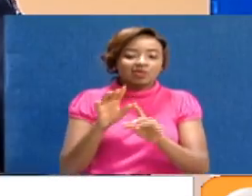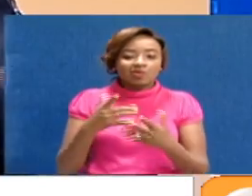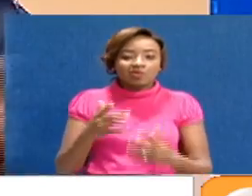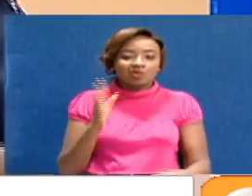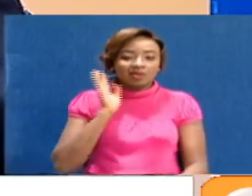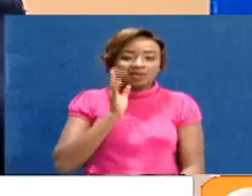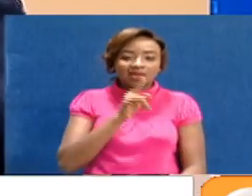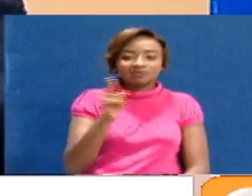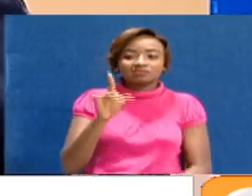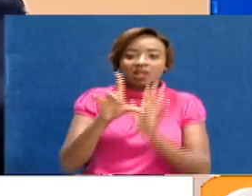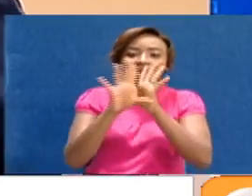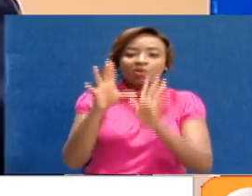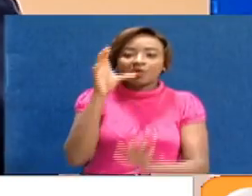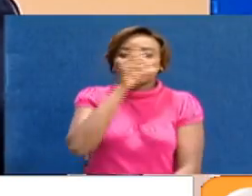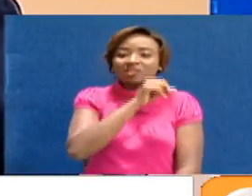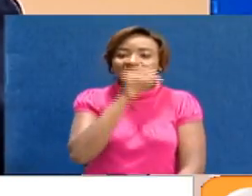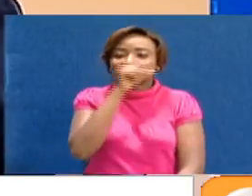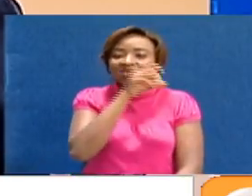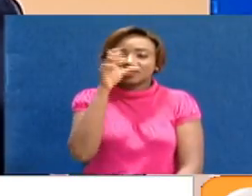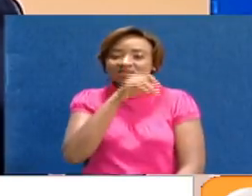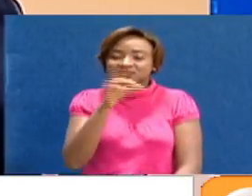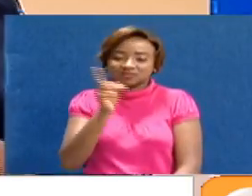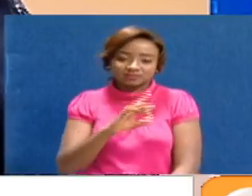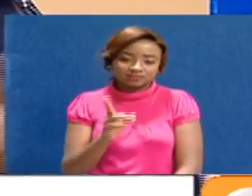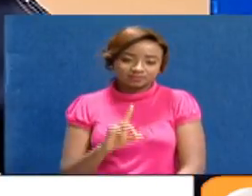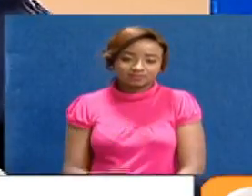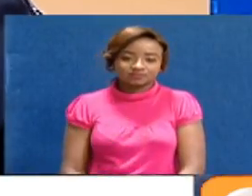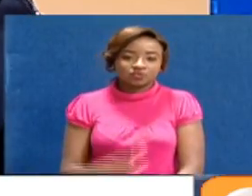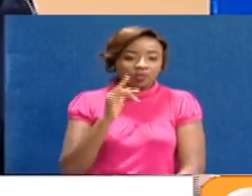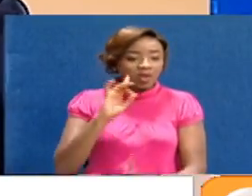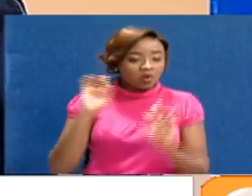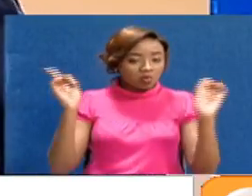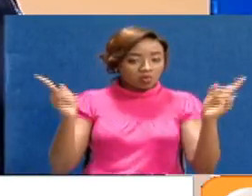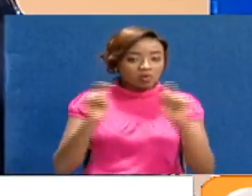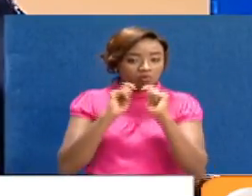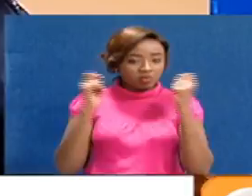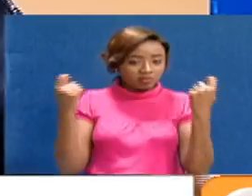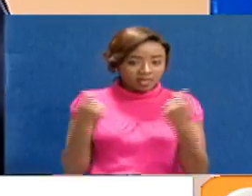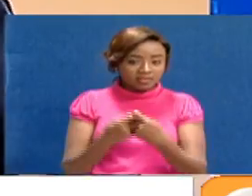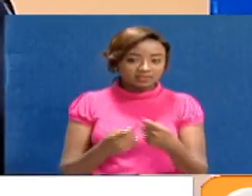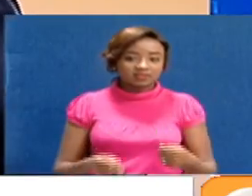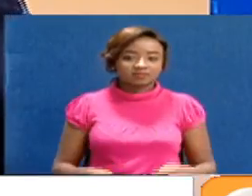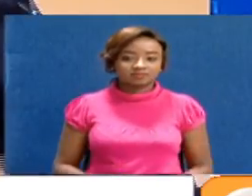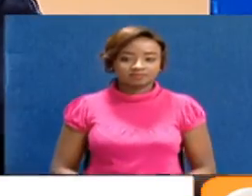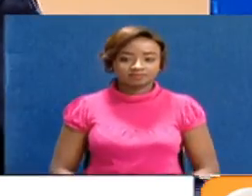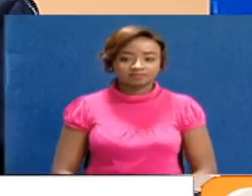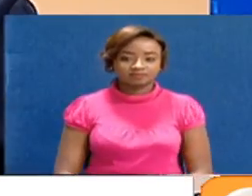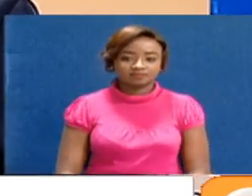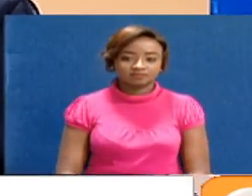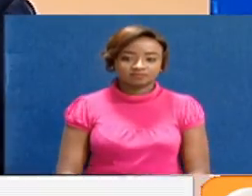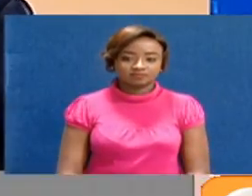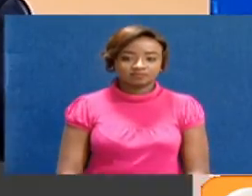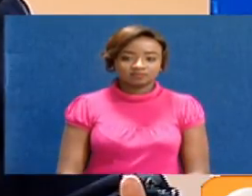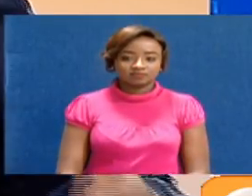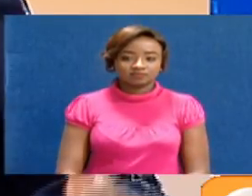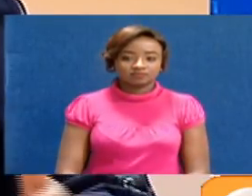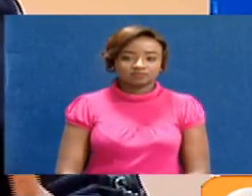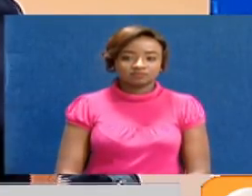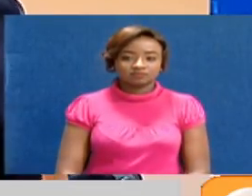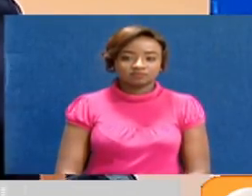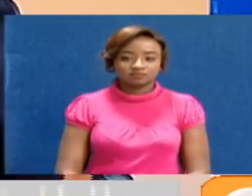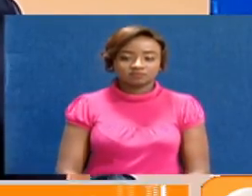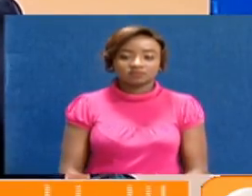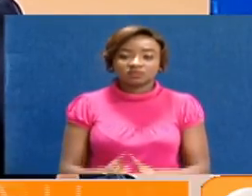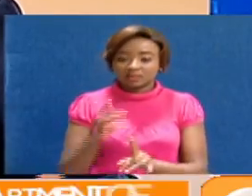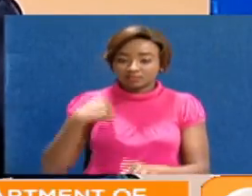prosecutor is away, because like we say, the prosecution will be a team, just like the defense is also coming up with its 30 advocates. The